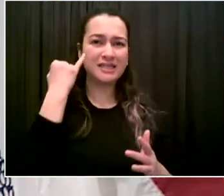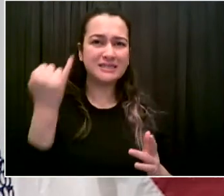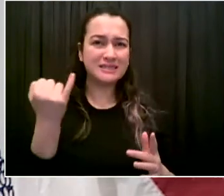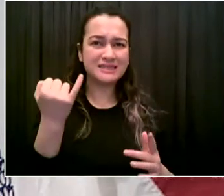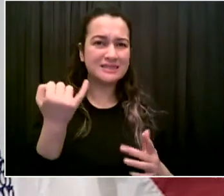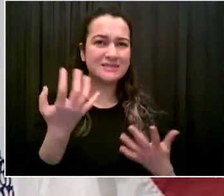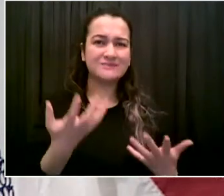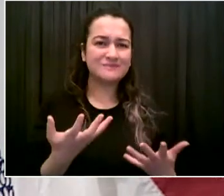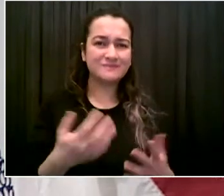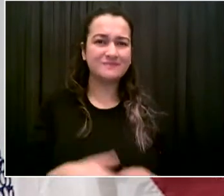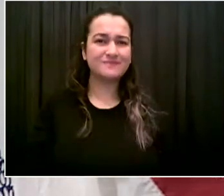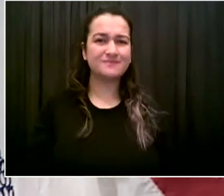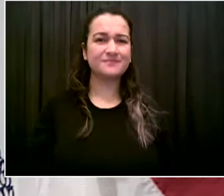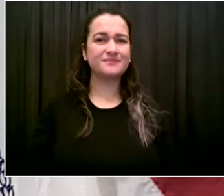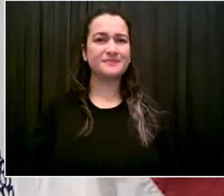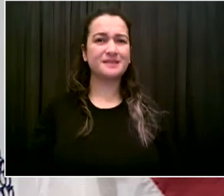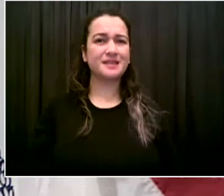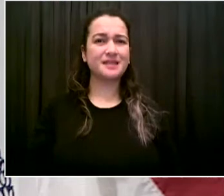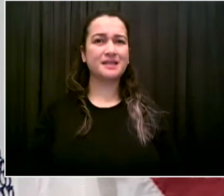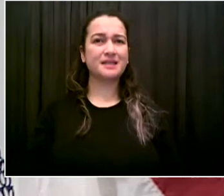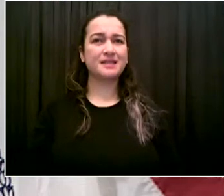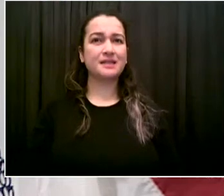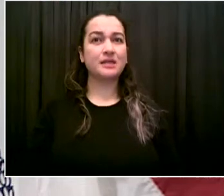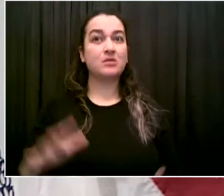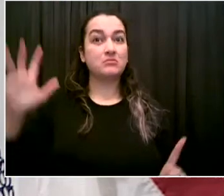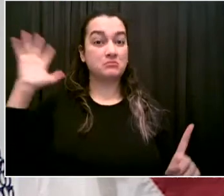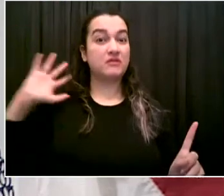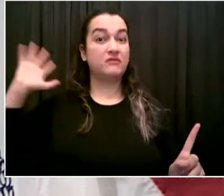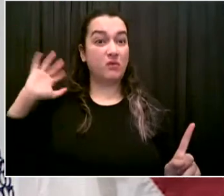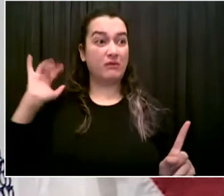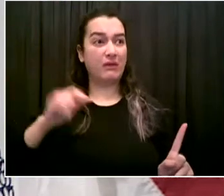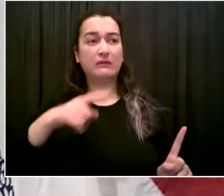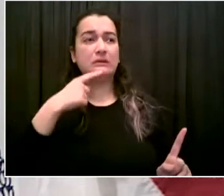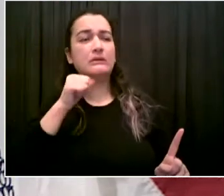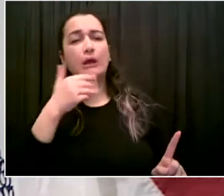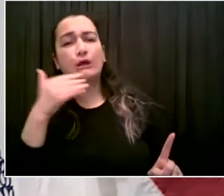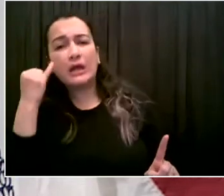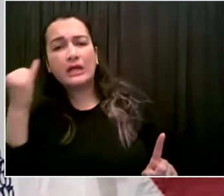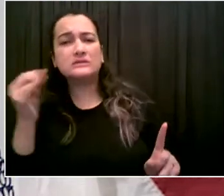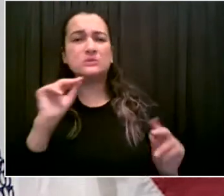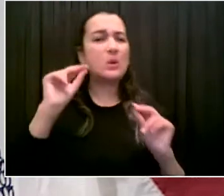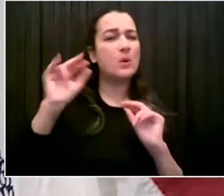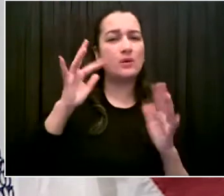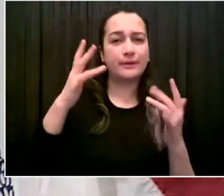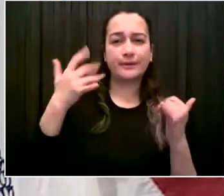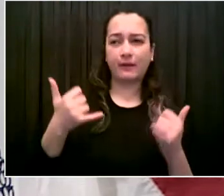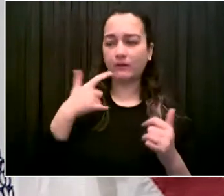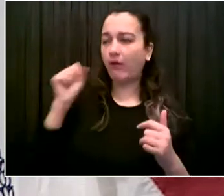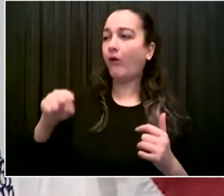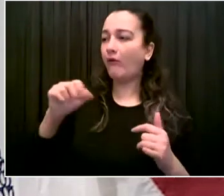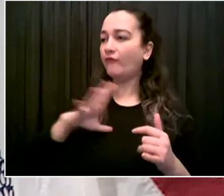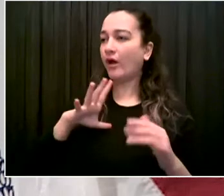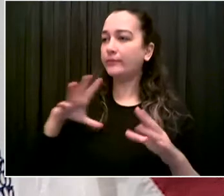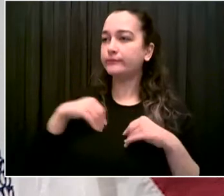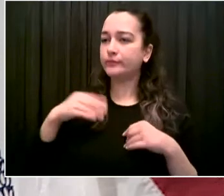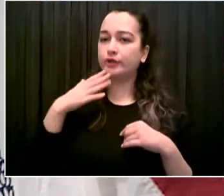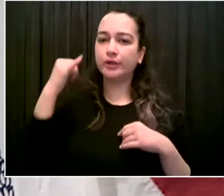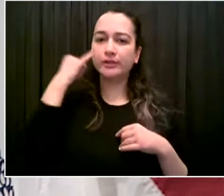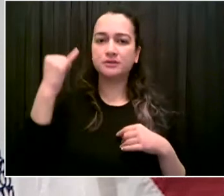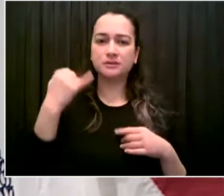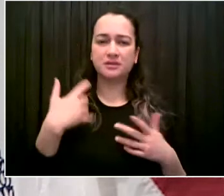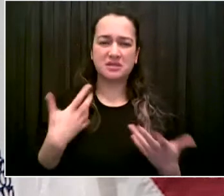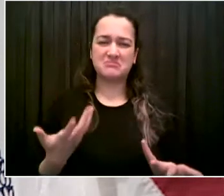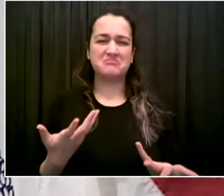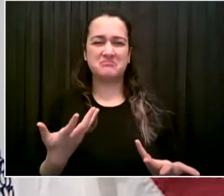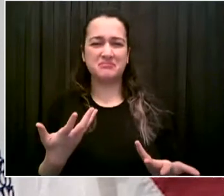the specific conversations, but I wouldn't say that anyone, from my memory, opposed finding a new approach. It's just we didn't have